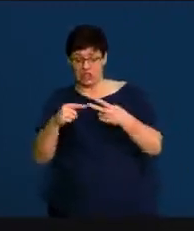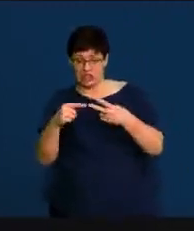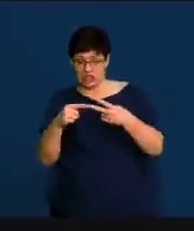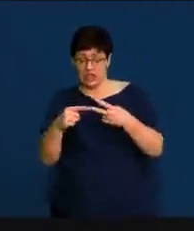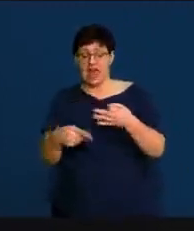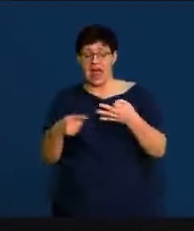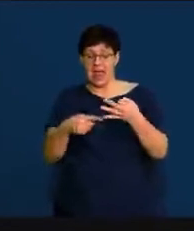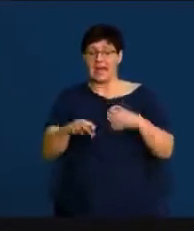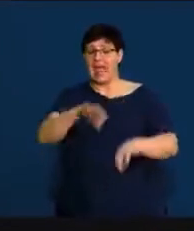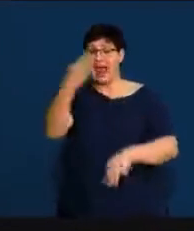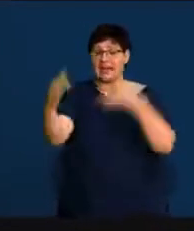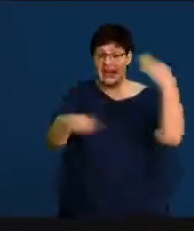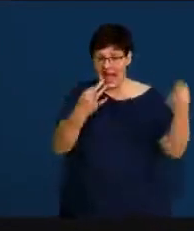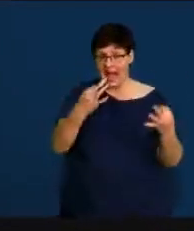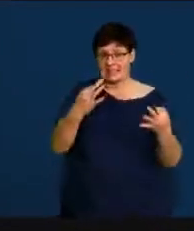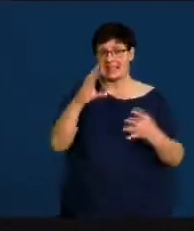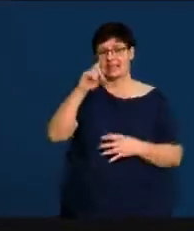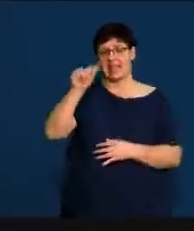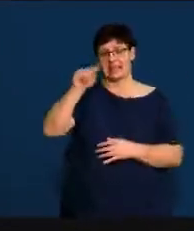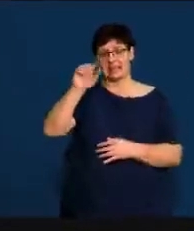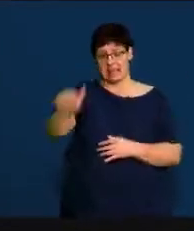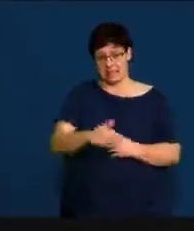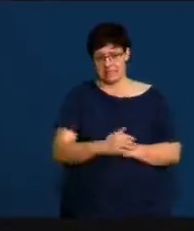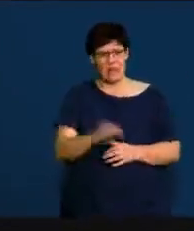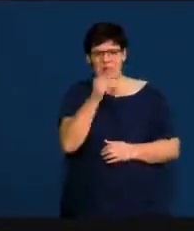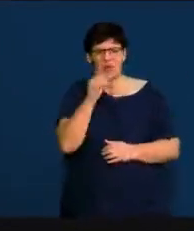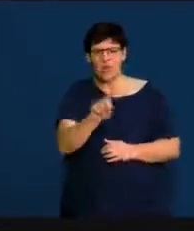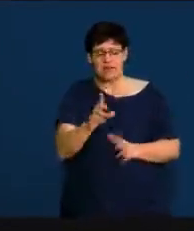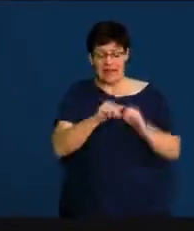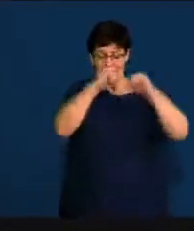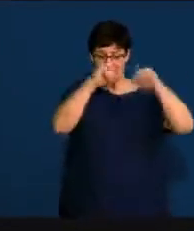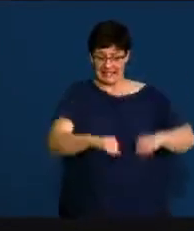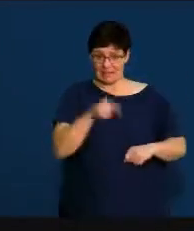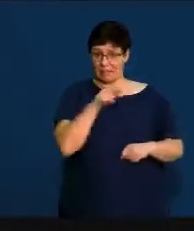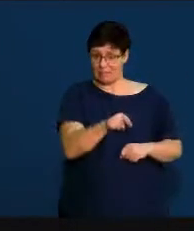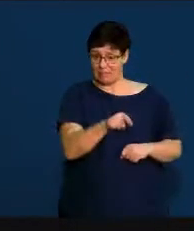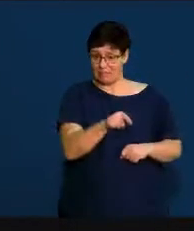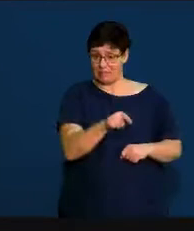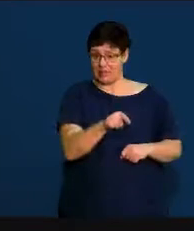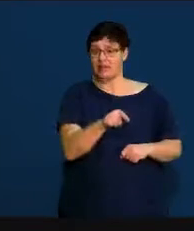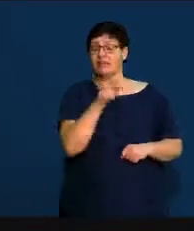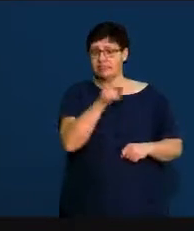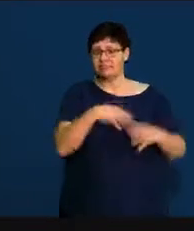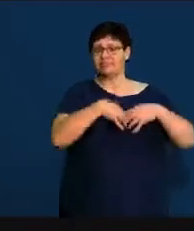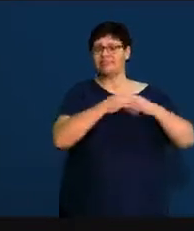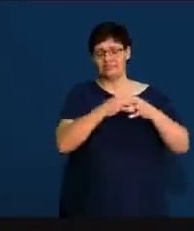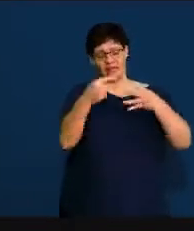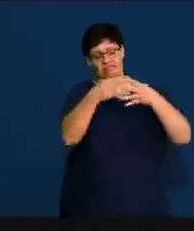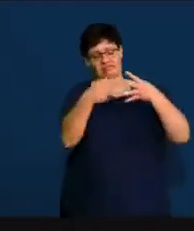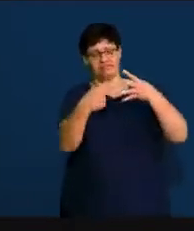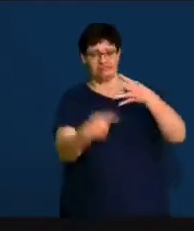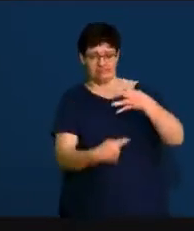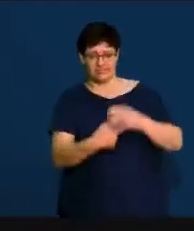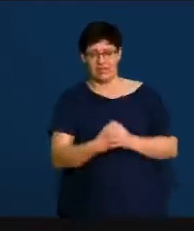and analyzing data. What does this mean? It is a system, and a system is made up of various different